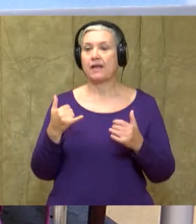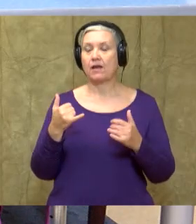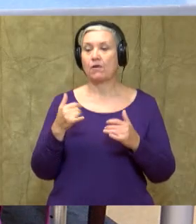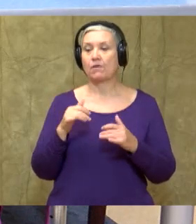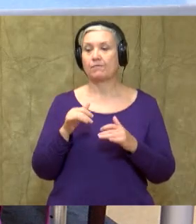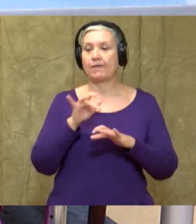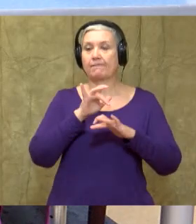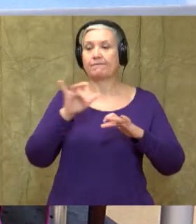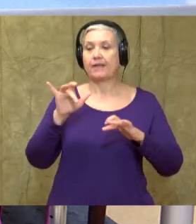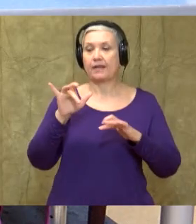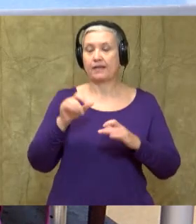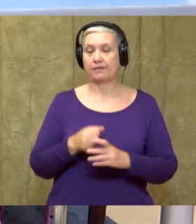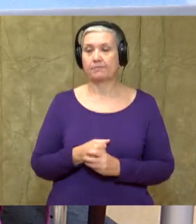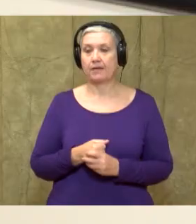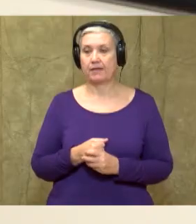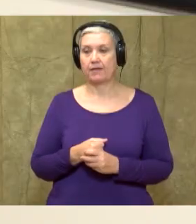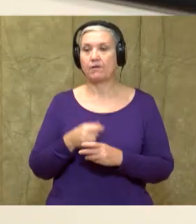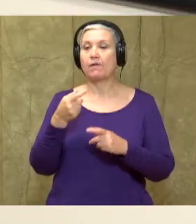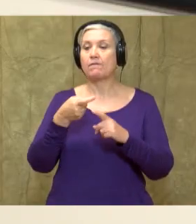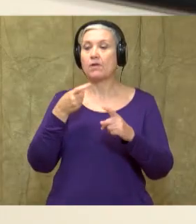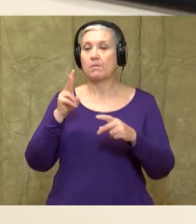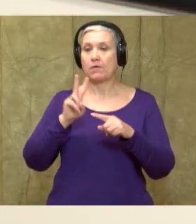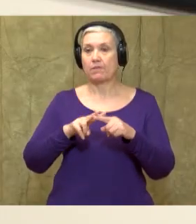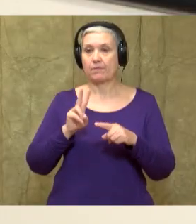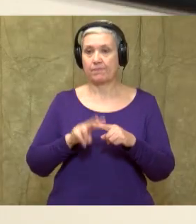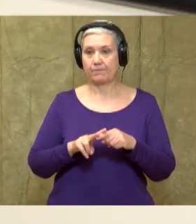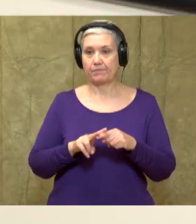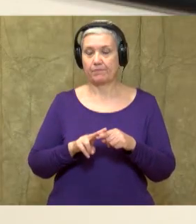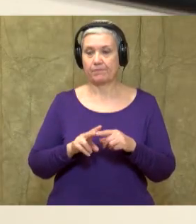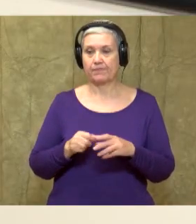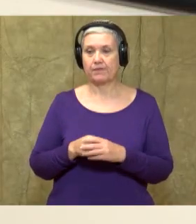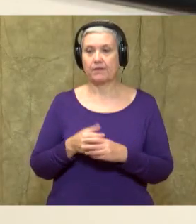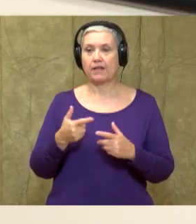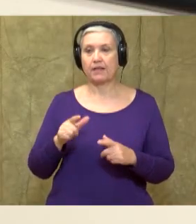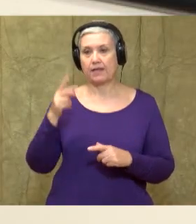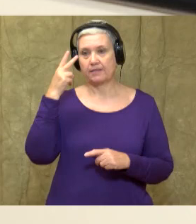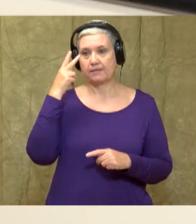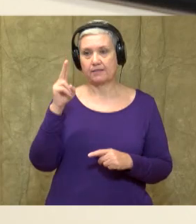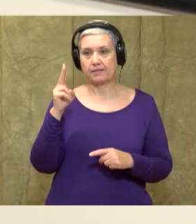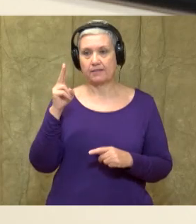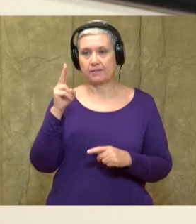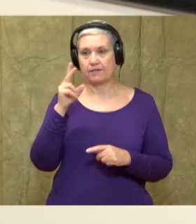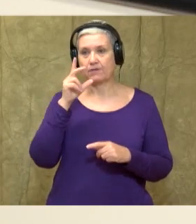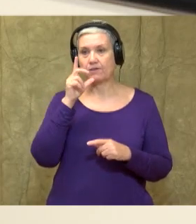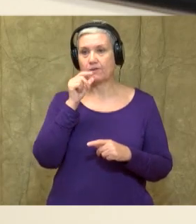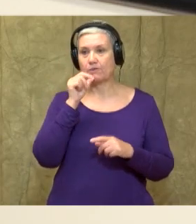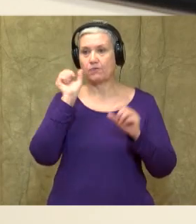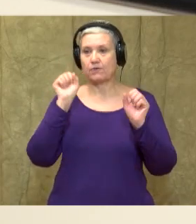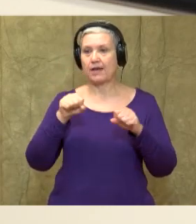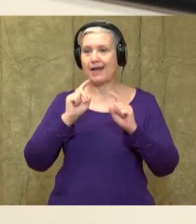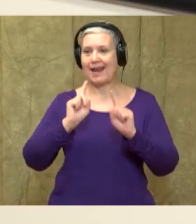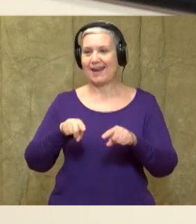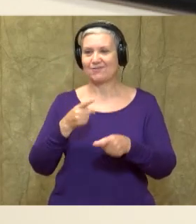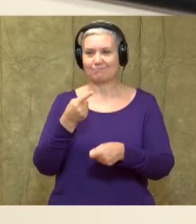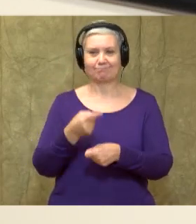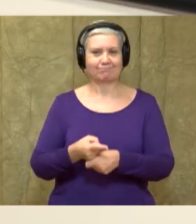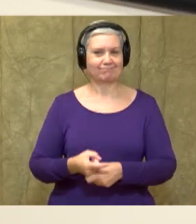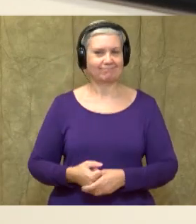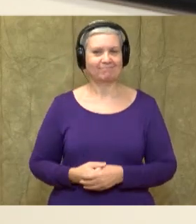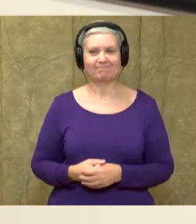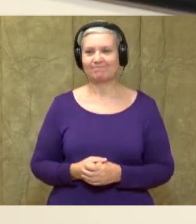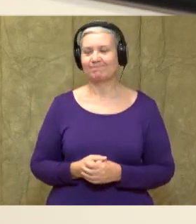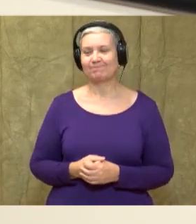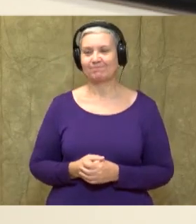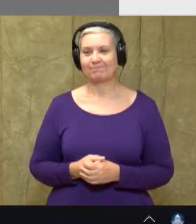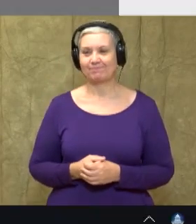blank from our vocabulary. So let's see who can get these answers. All